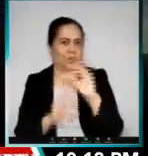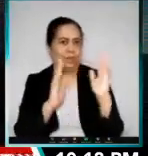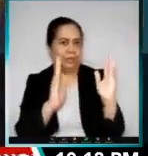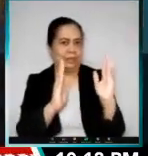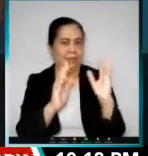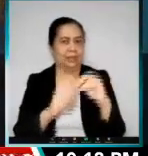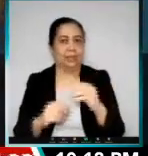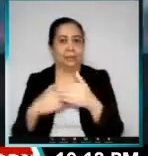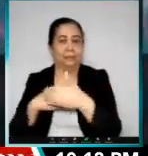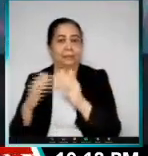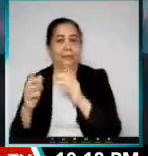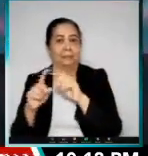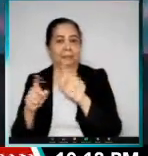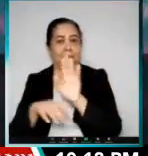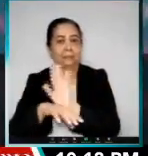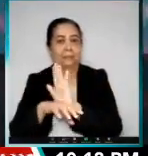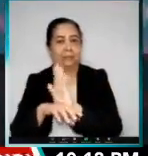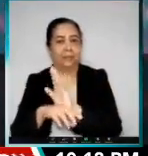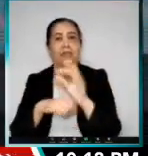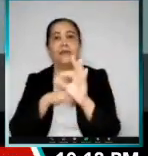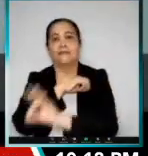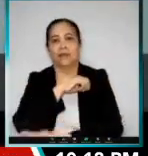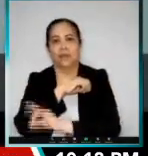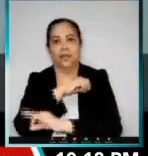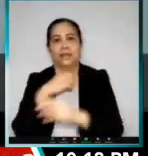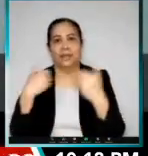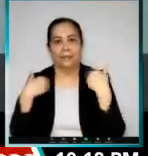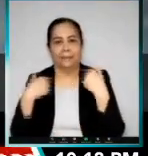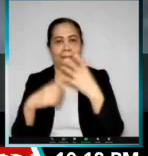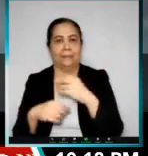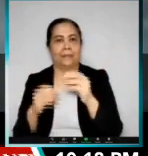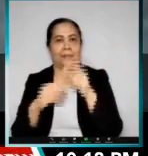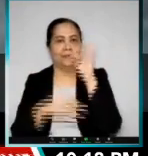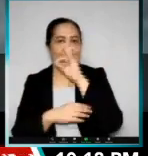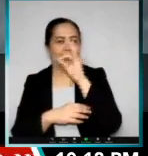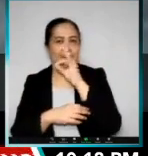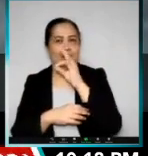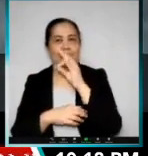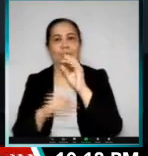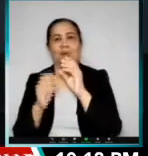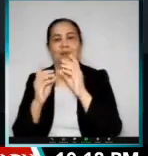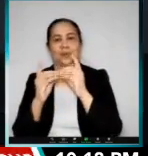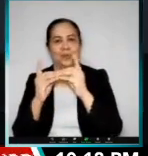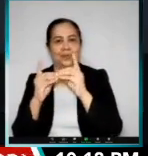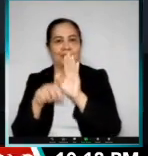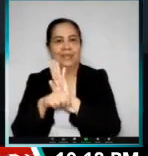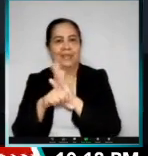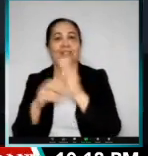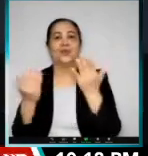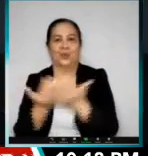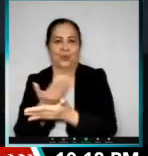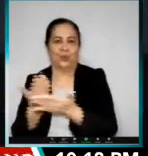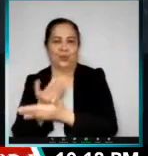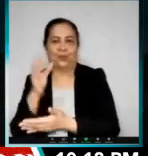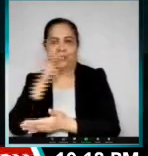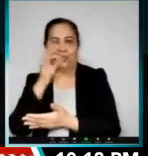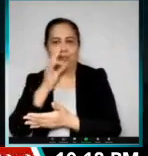screening ng mga foreign movies, at ang Pinoy Movie Date ng mga contemporary Filipino titles.